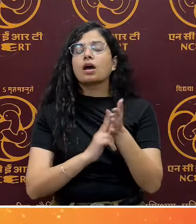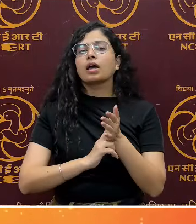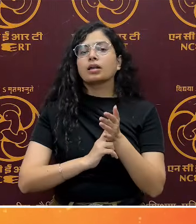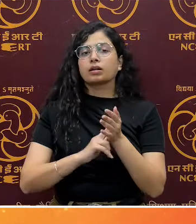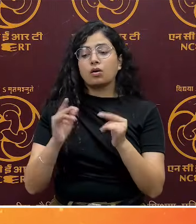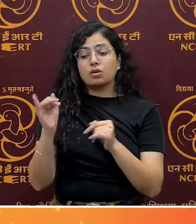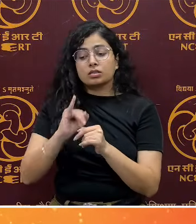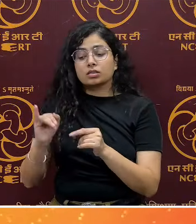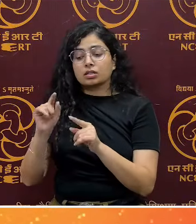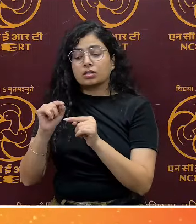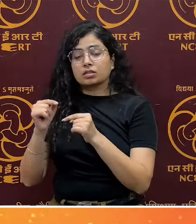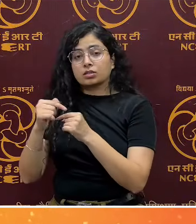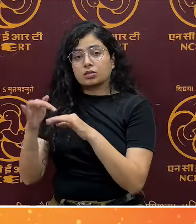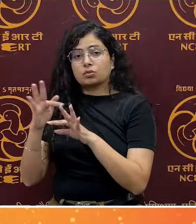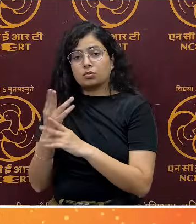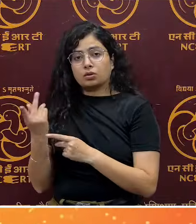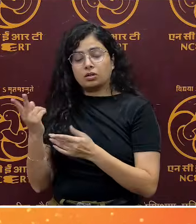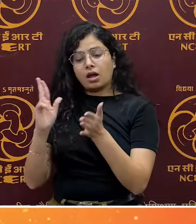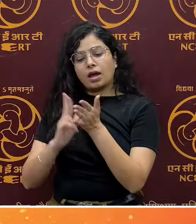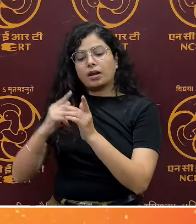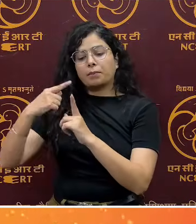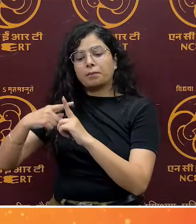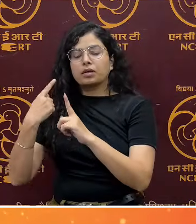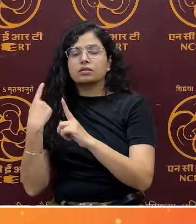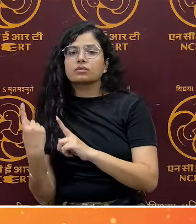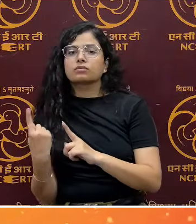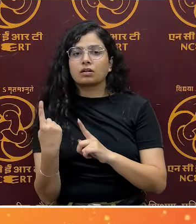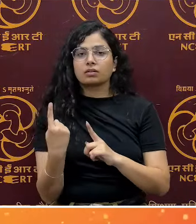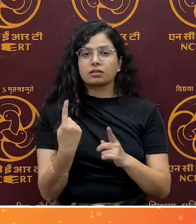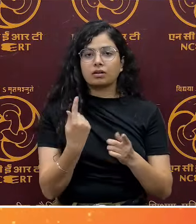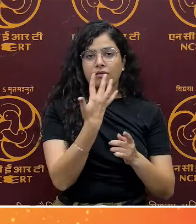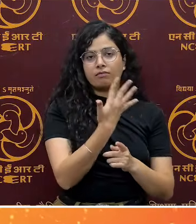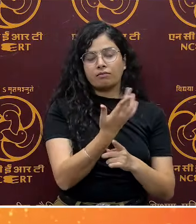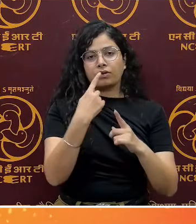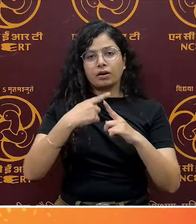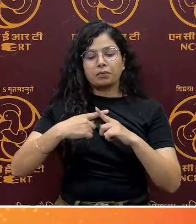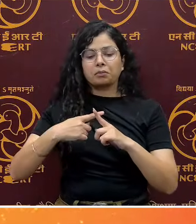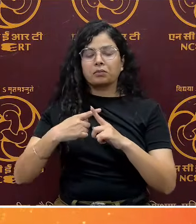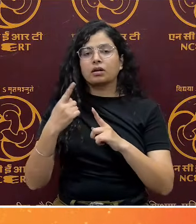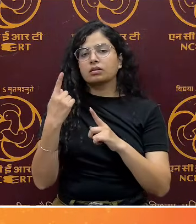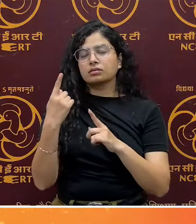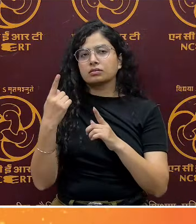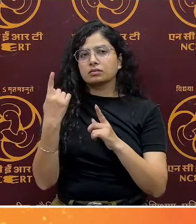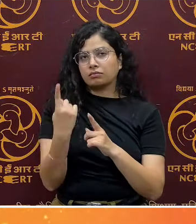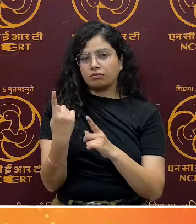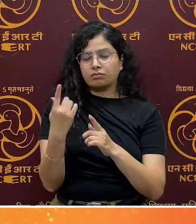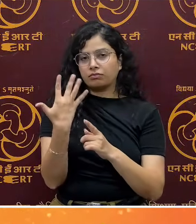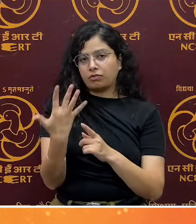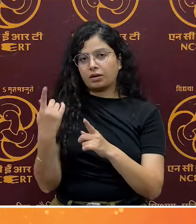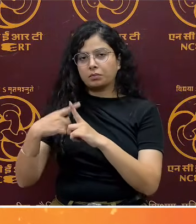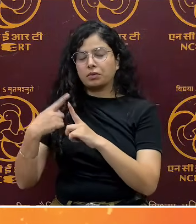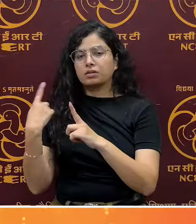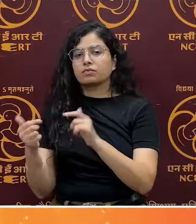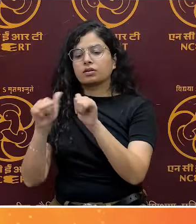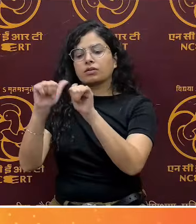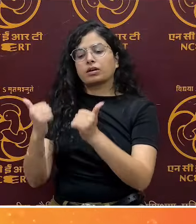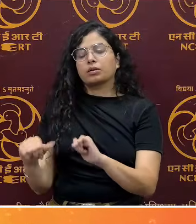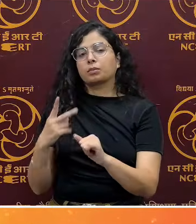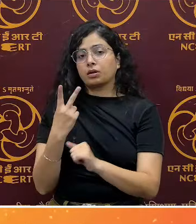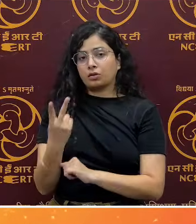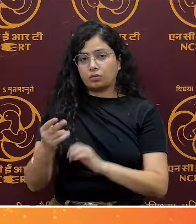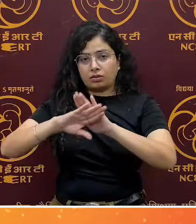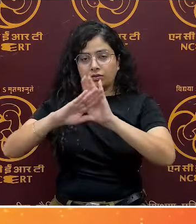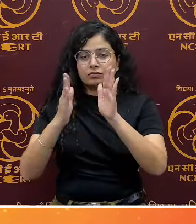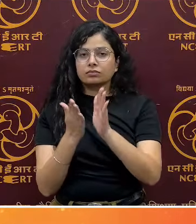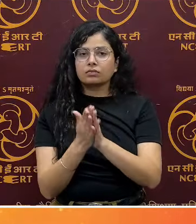1. So this becomes 5 n into n plus 1 divided by 2. This is the sum of the these